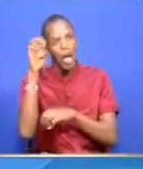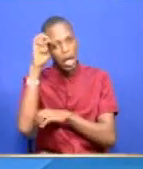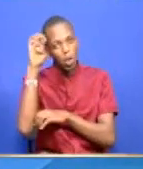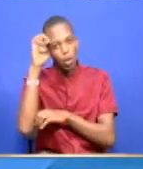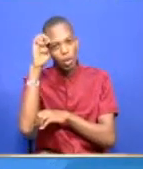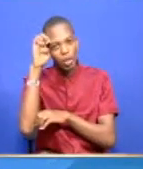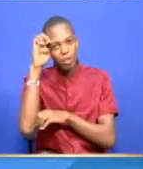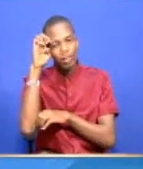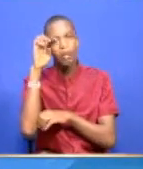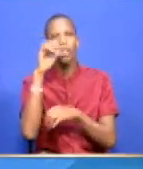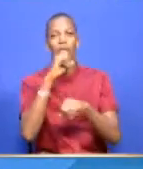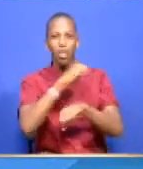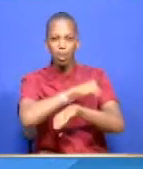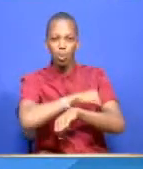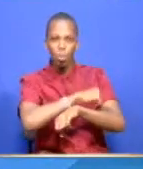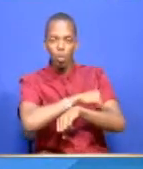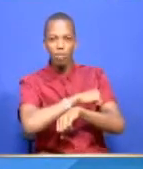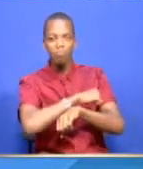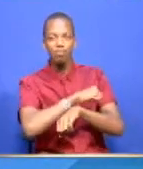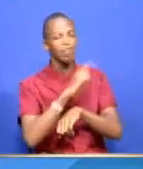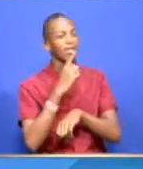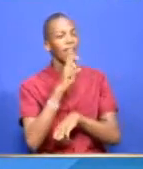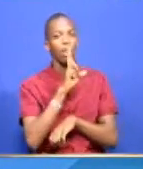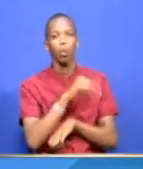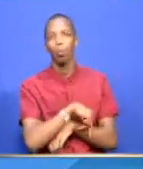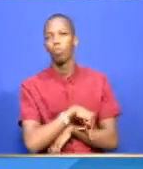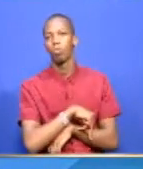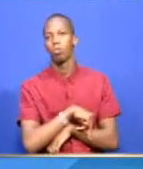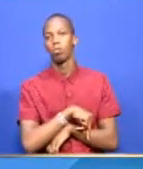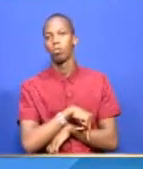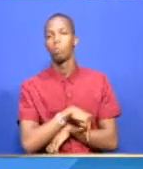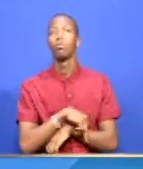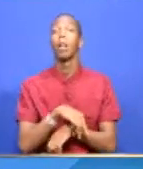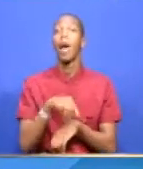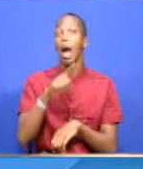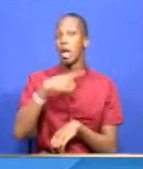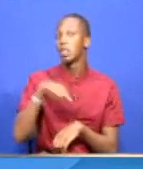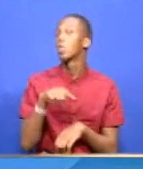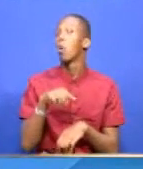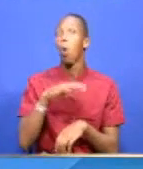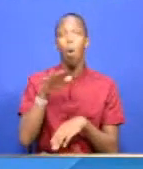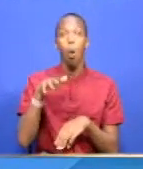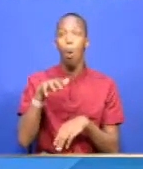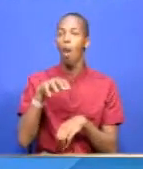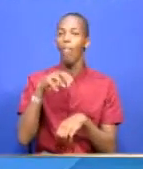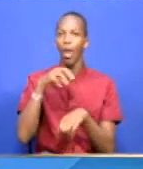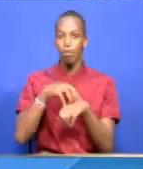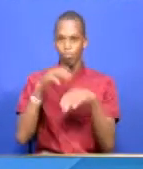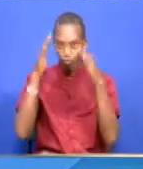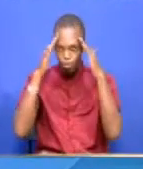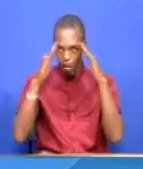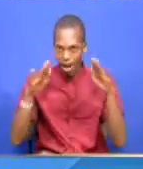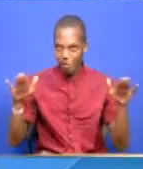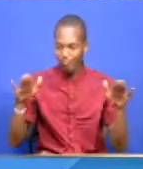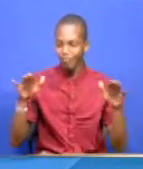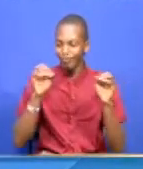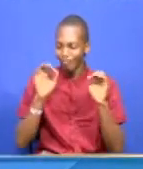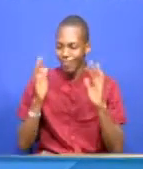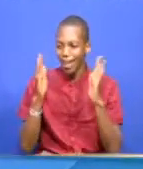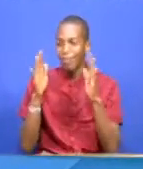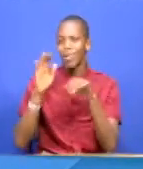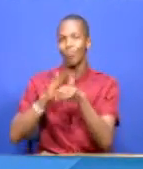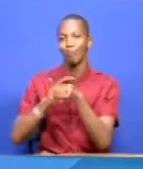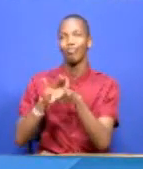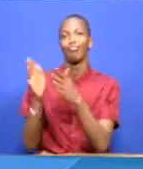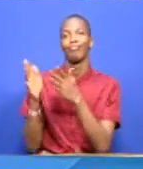no. Finally, we wish all Muslims in Kenya a very happy Eid Mubarak. May this